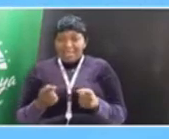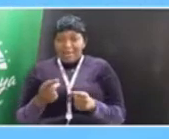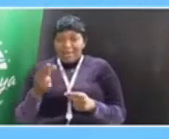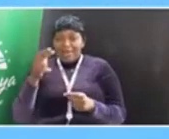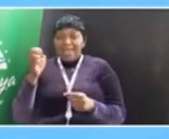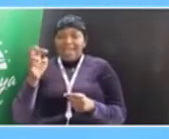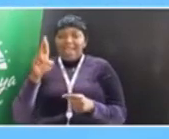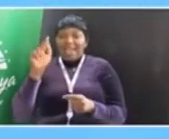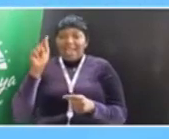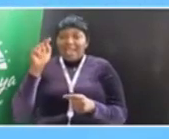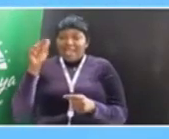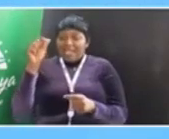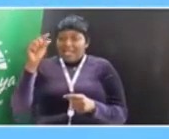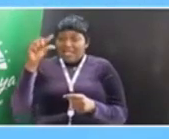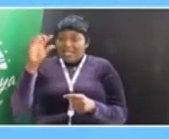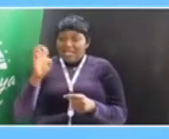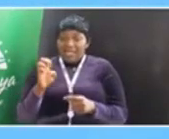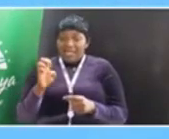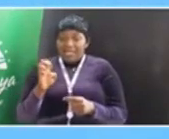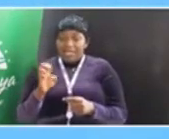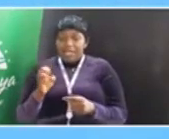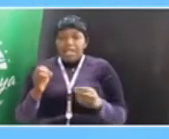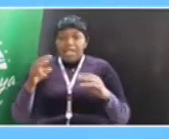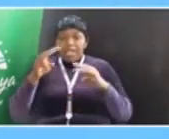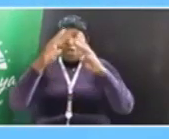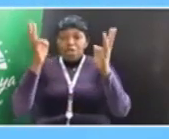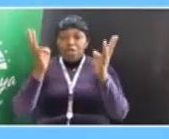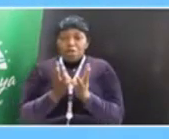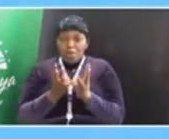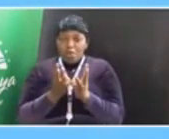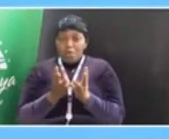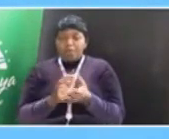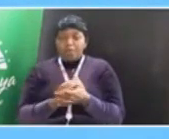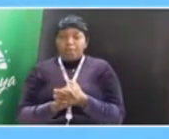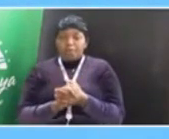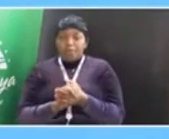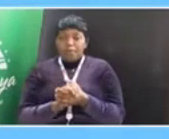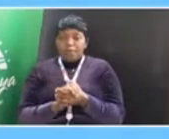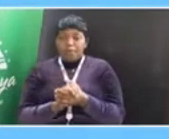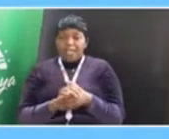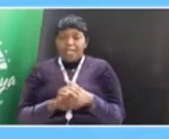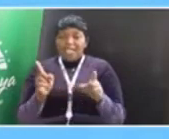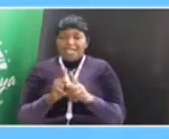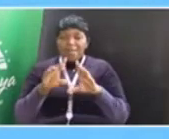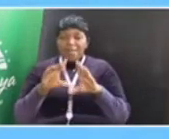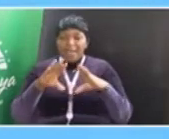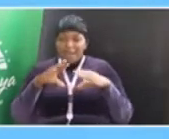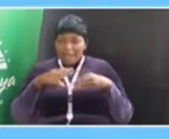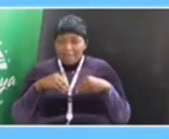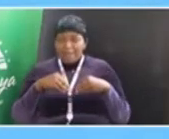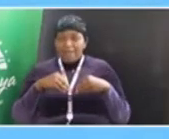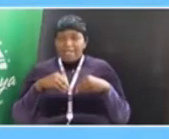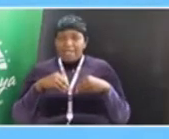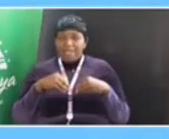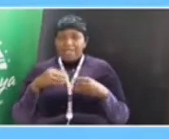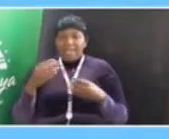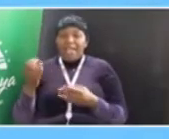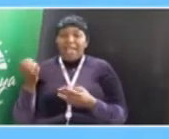has profoundly influenced global civilization. Embrace